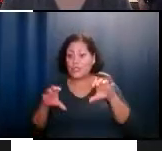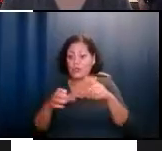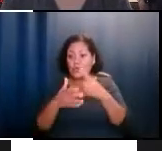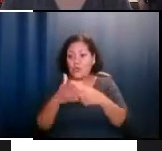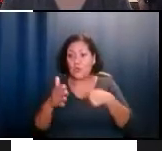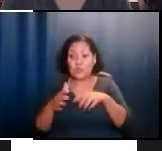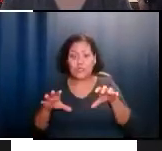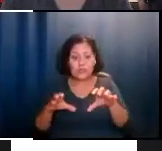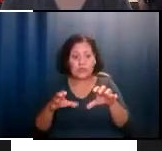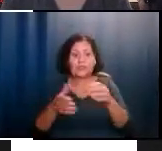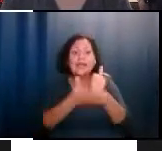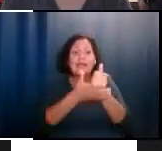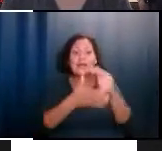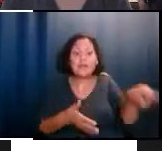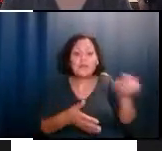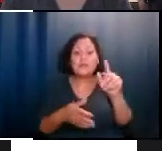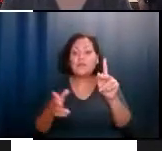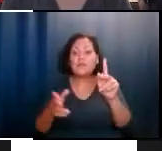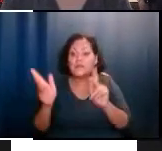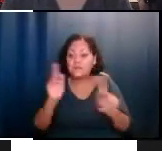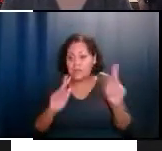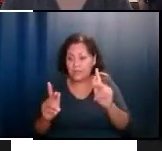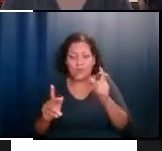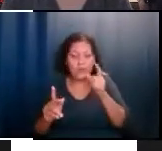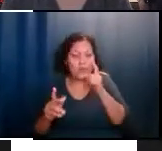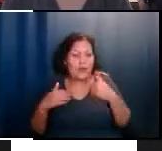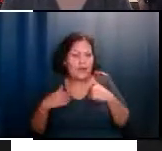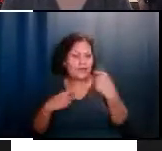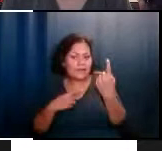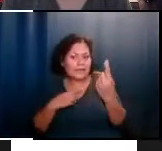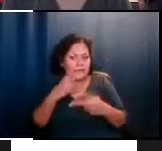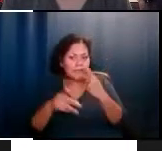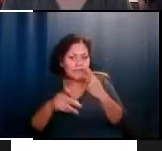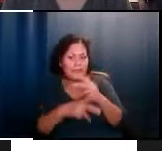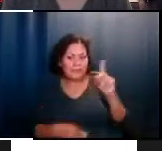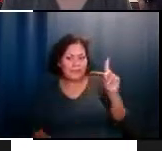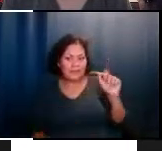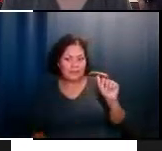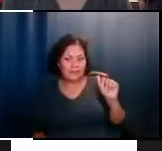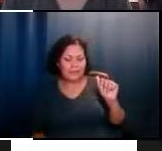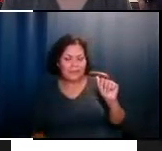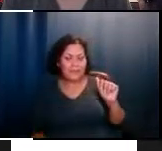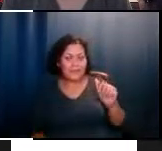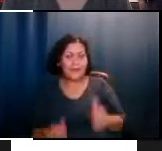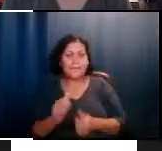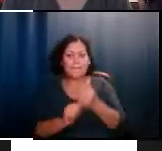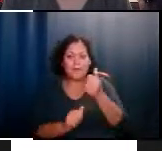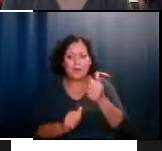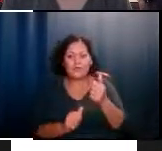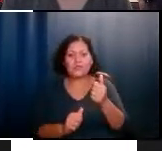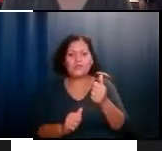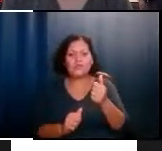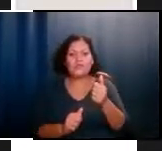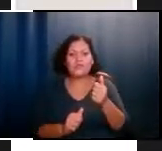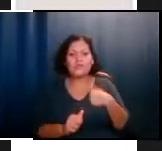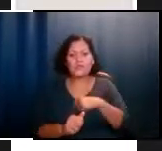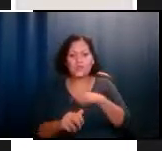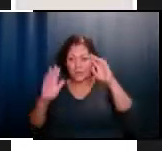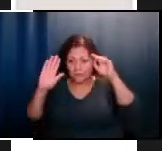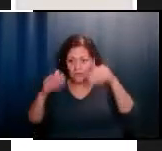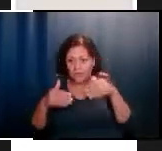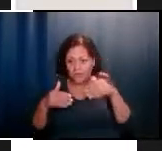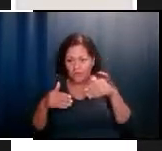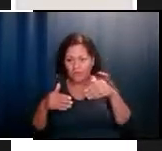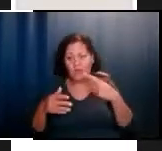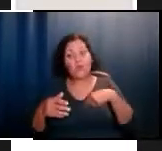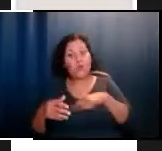to help those folks out there who have some type of disability. We focus on, we